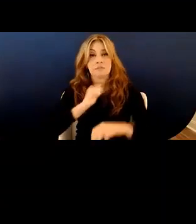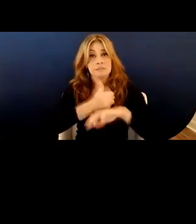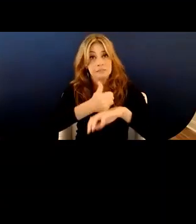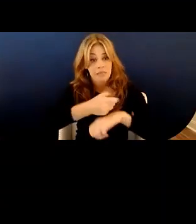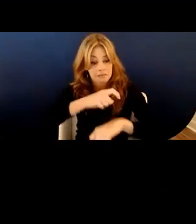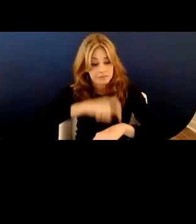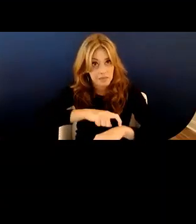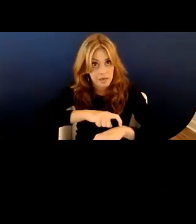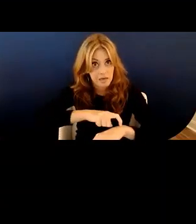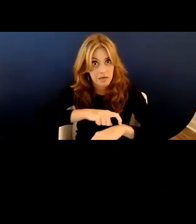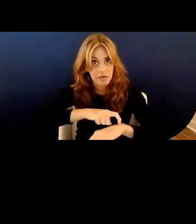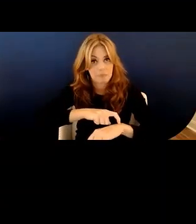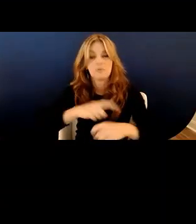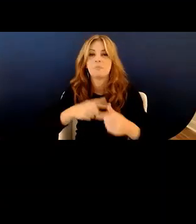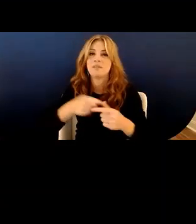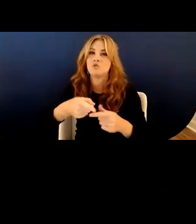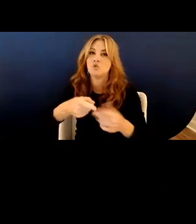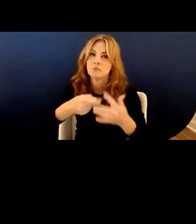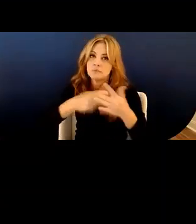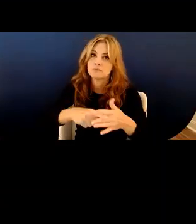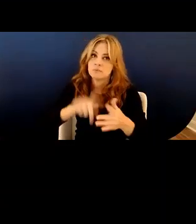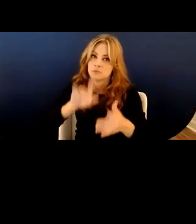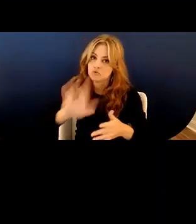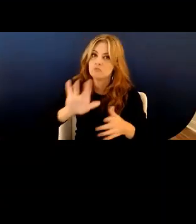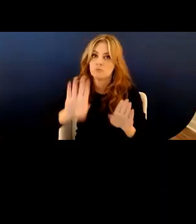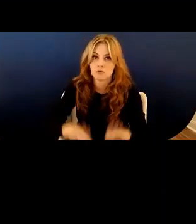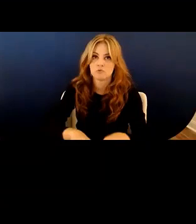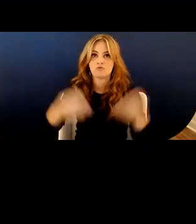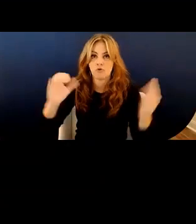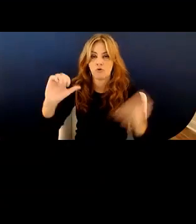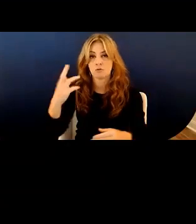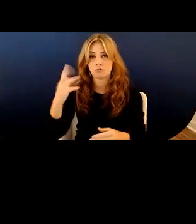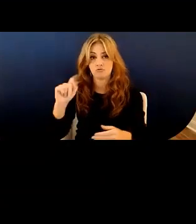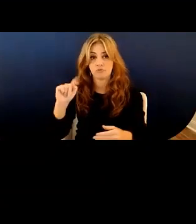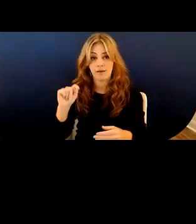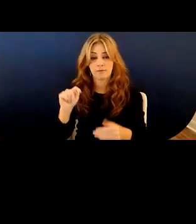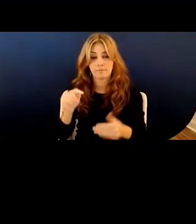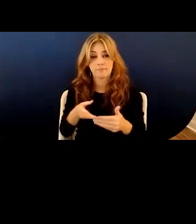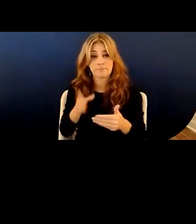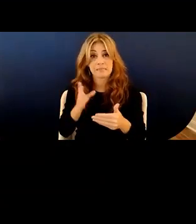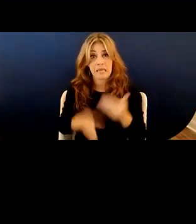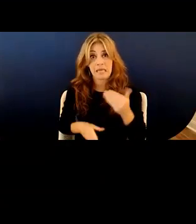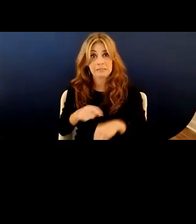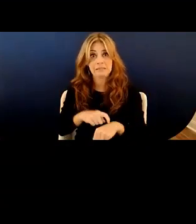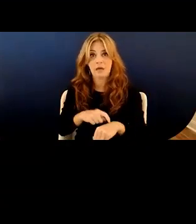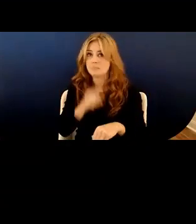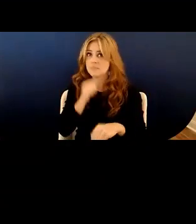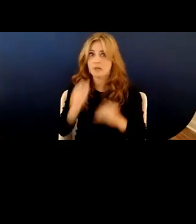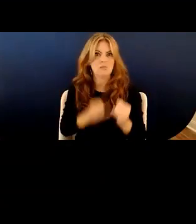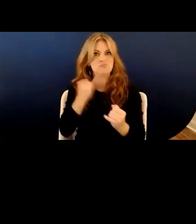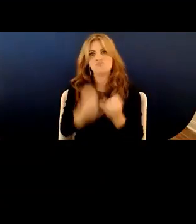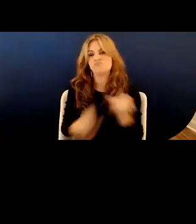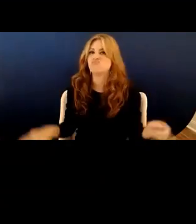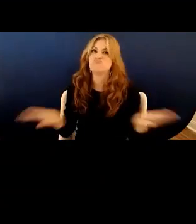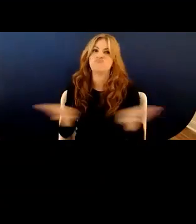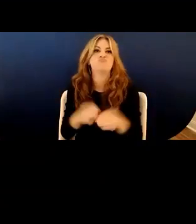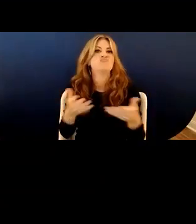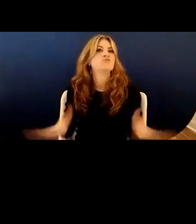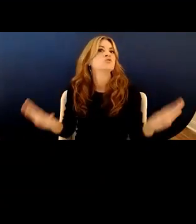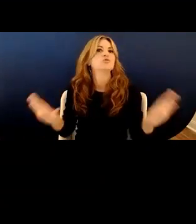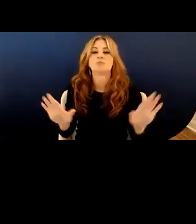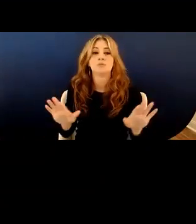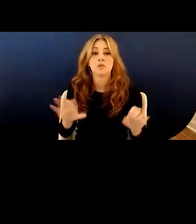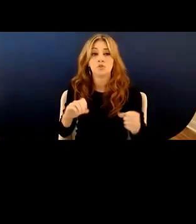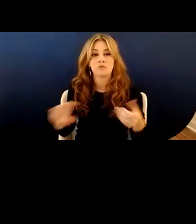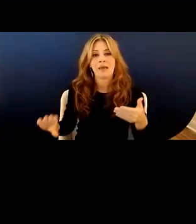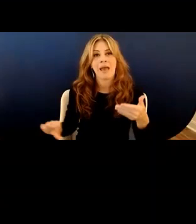also start the chat. The end time is not final. You need an end time there just to